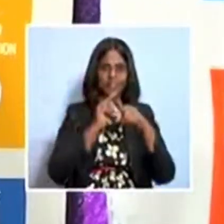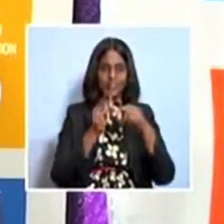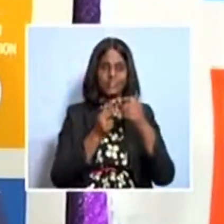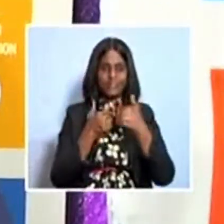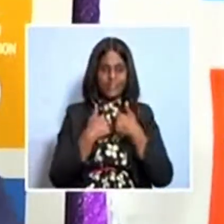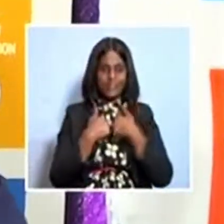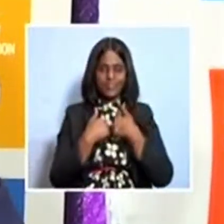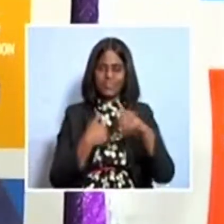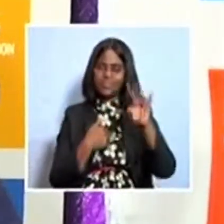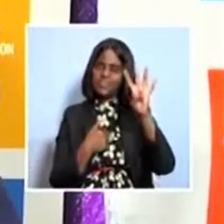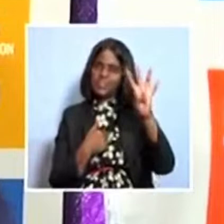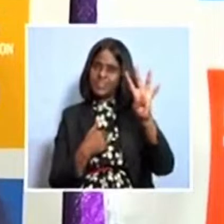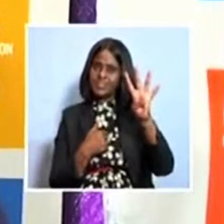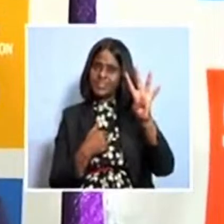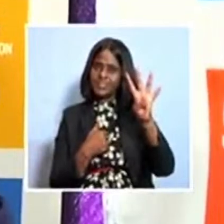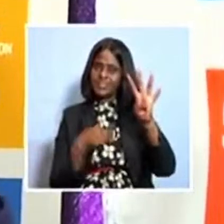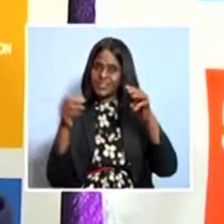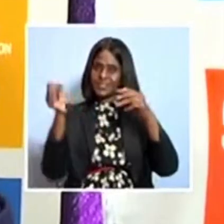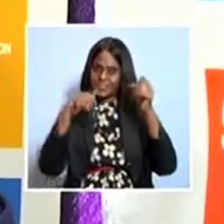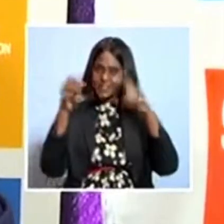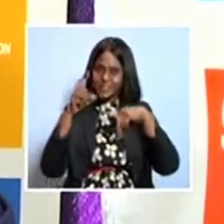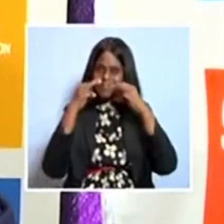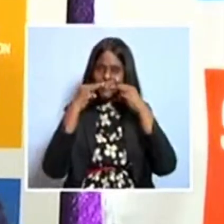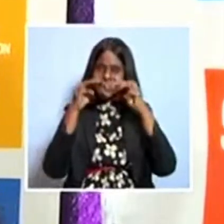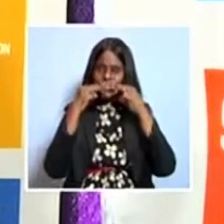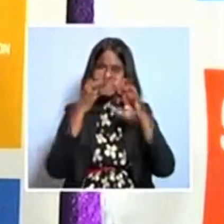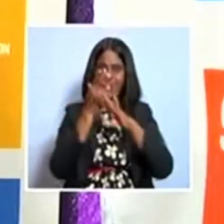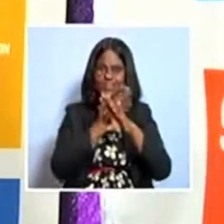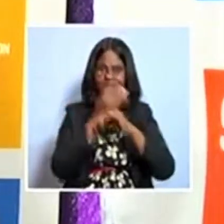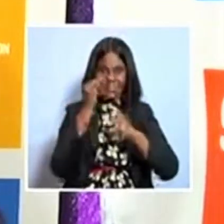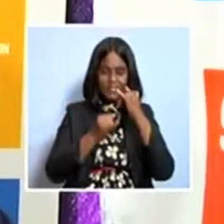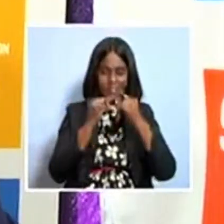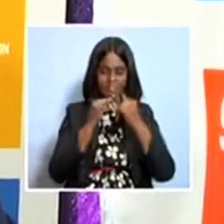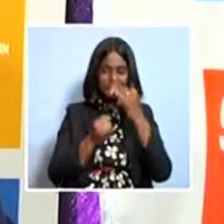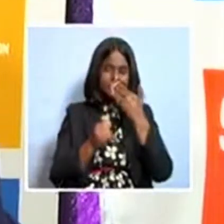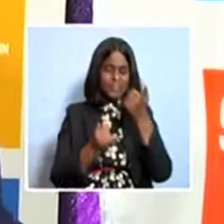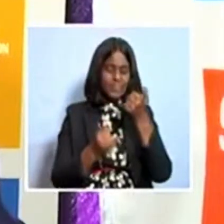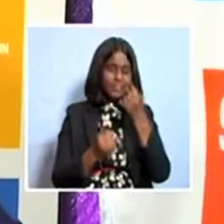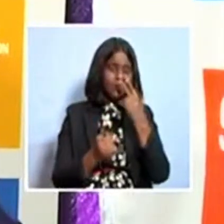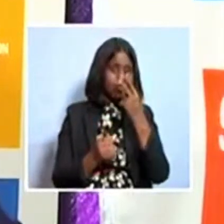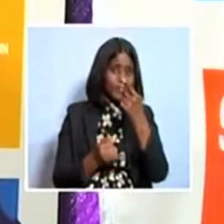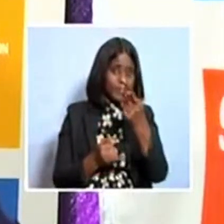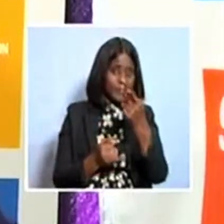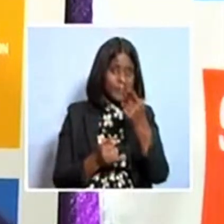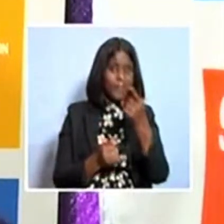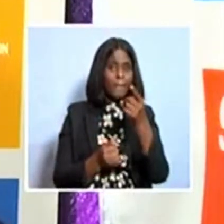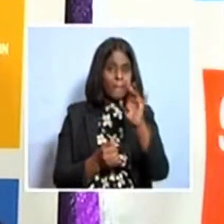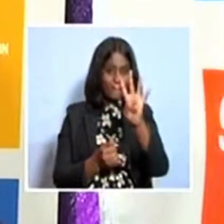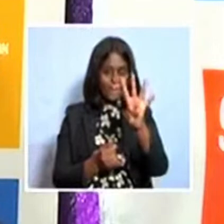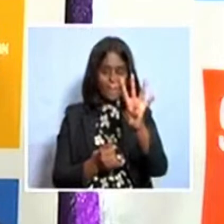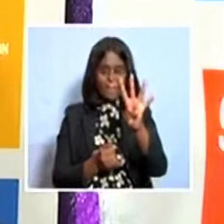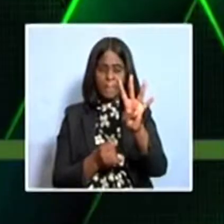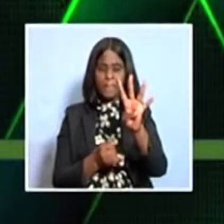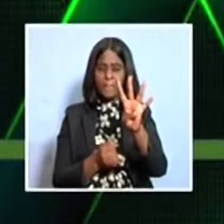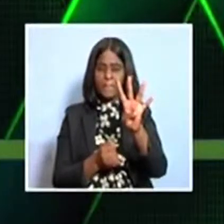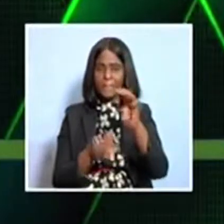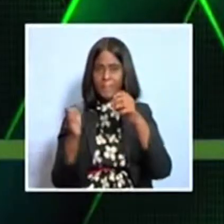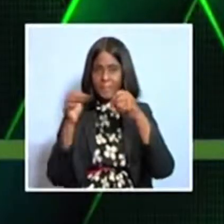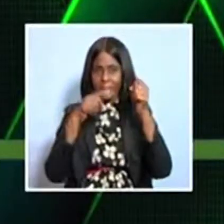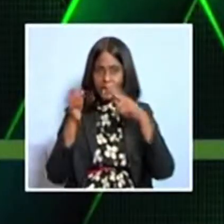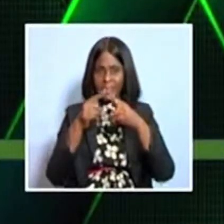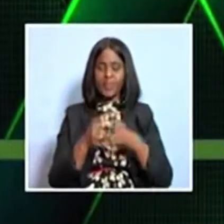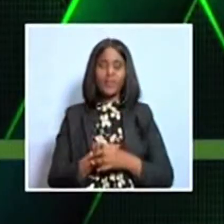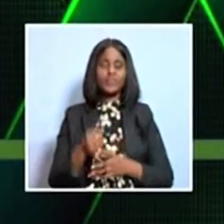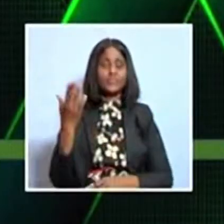have 4 text messages that people have sent in. So before we wind up, let's acknowledge those of you that have sent in those text